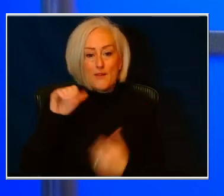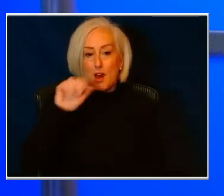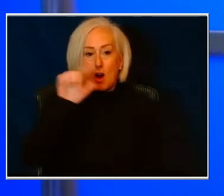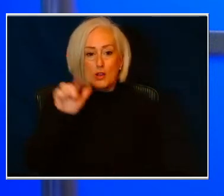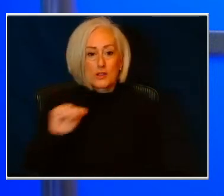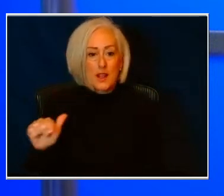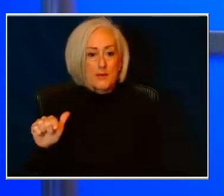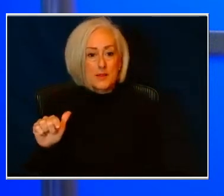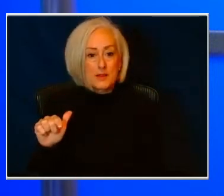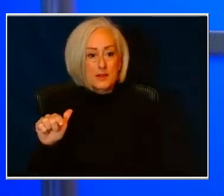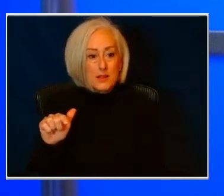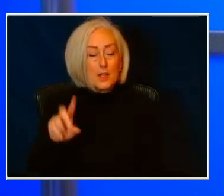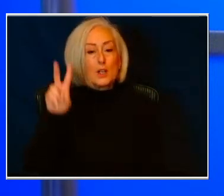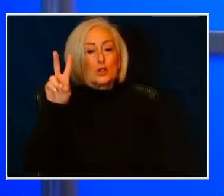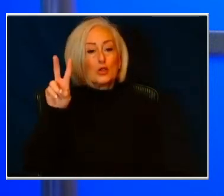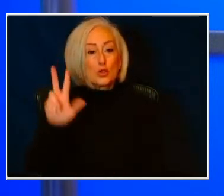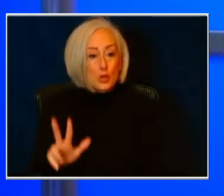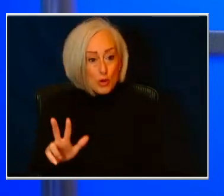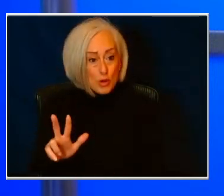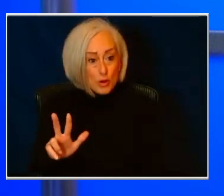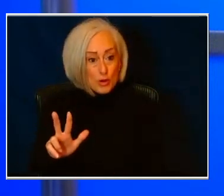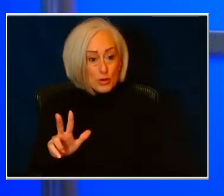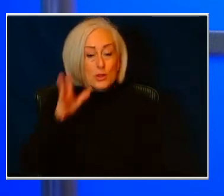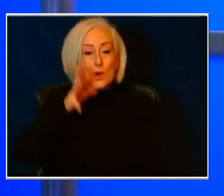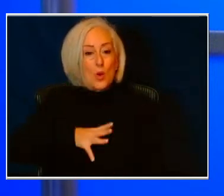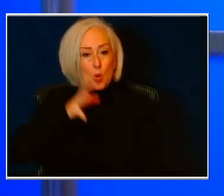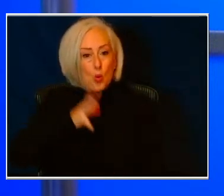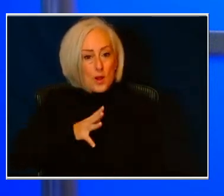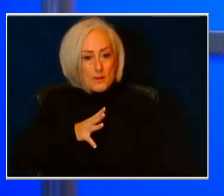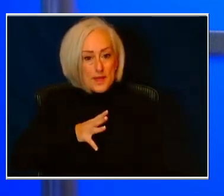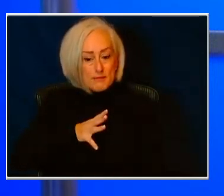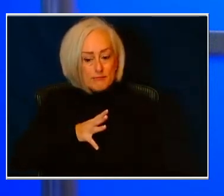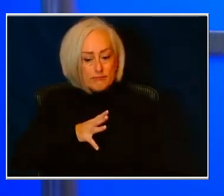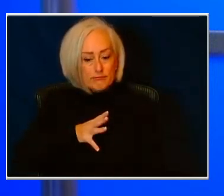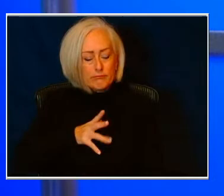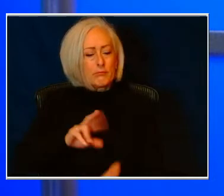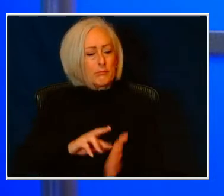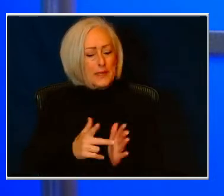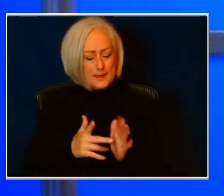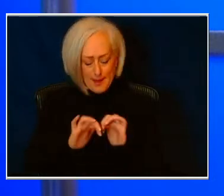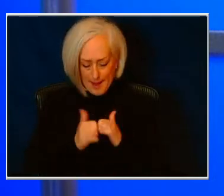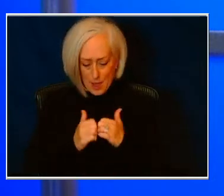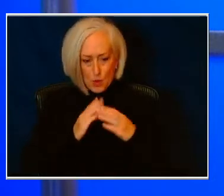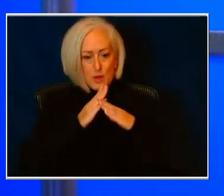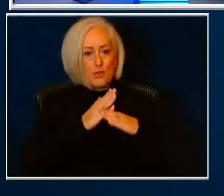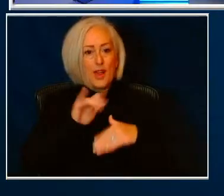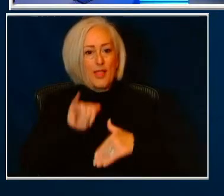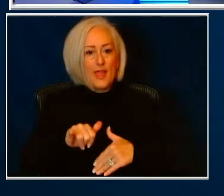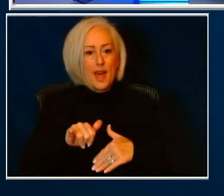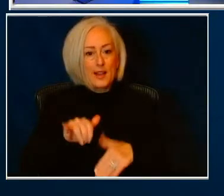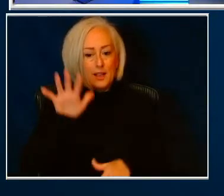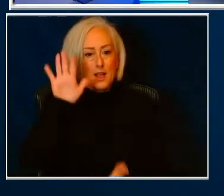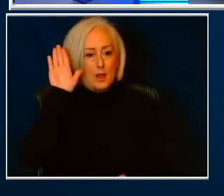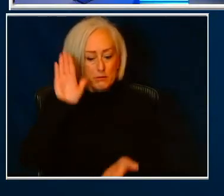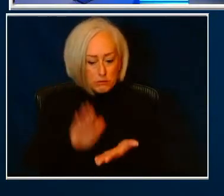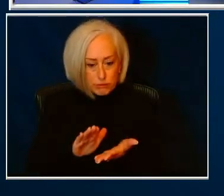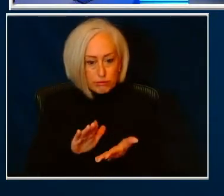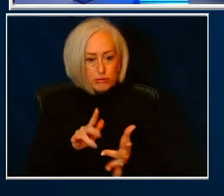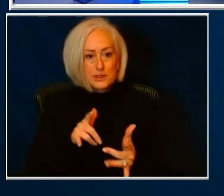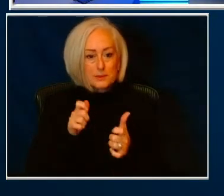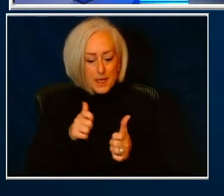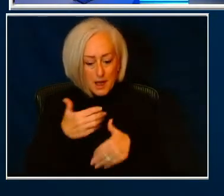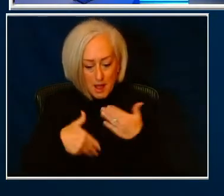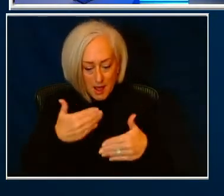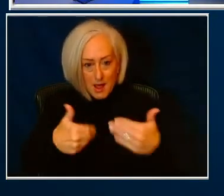affected share the same question: how do we prevent it, slow it, or cure Alzheimer's disease? Please welcome to